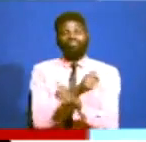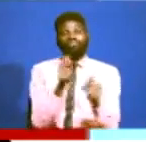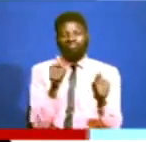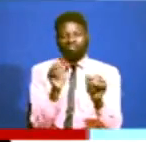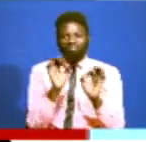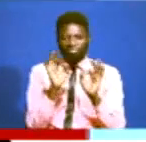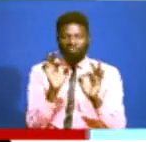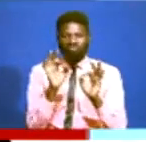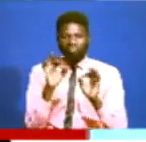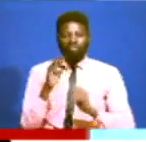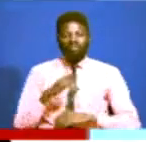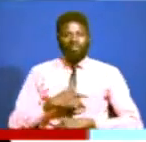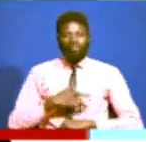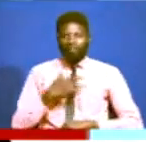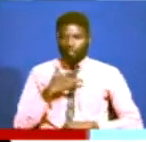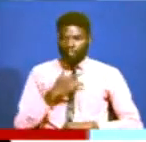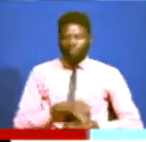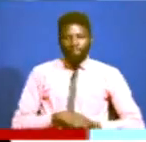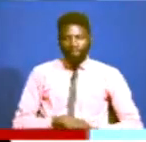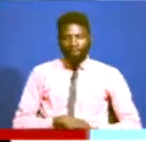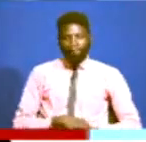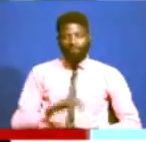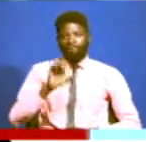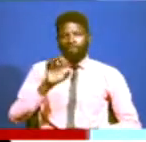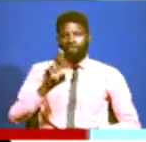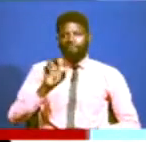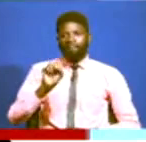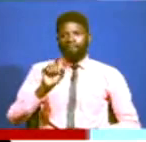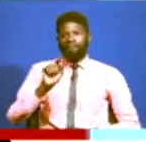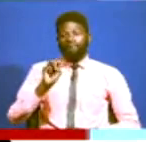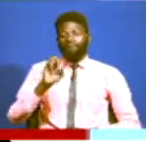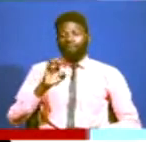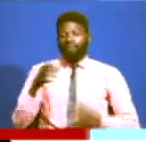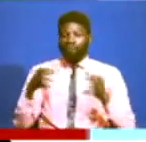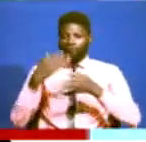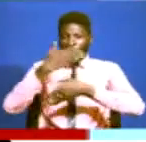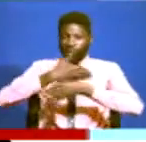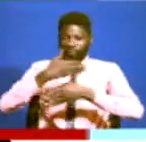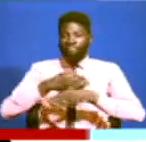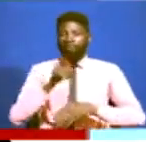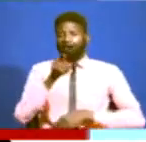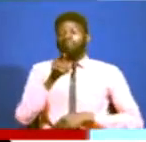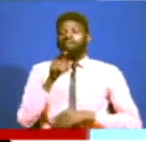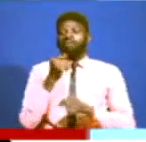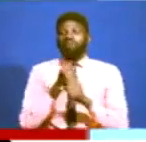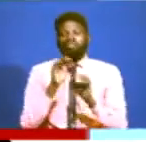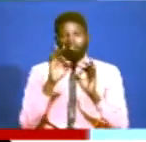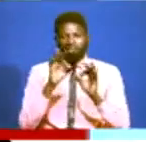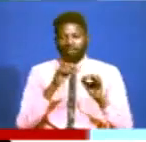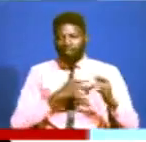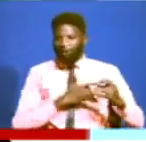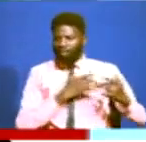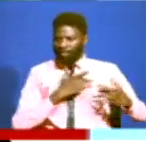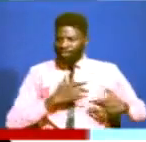impressed. So customs, you've come a long way. You remain very close to my heart. At one time, I wondered when I'll